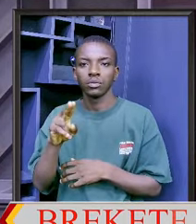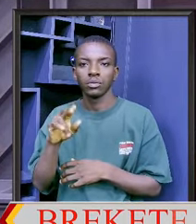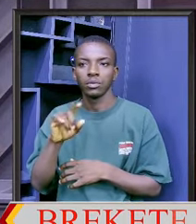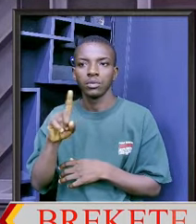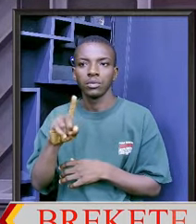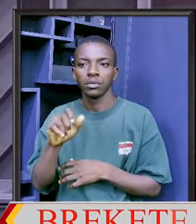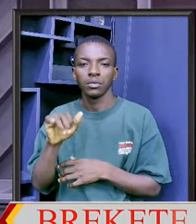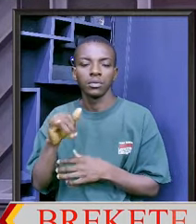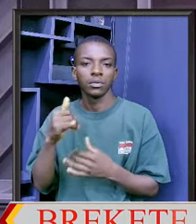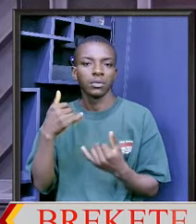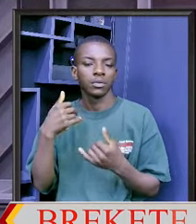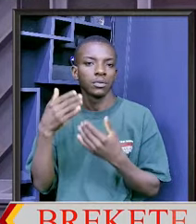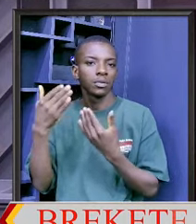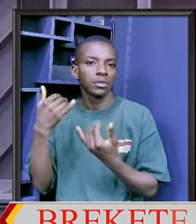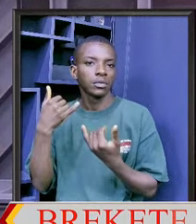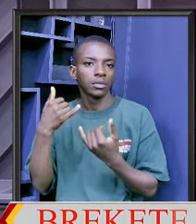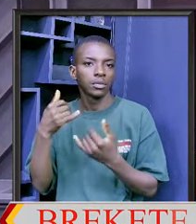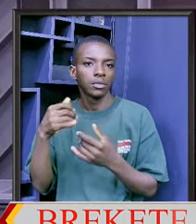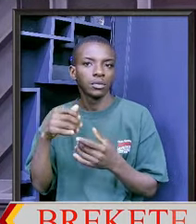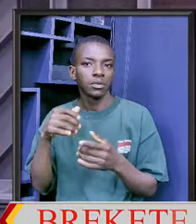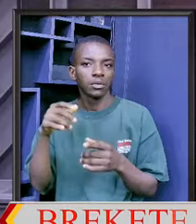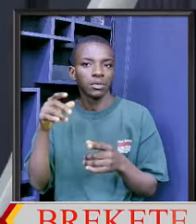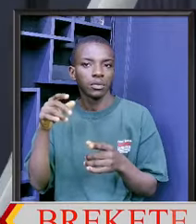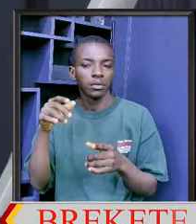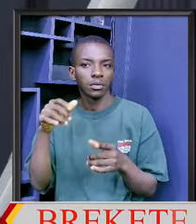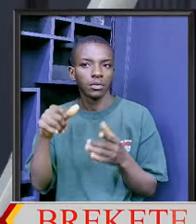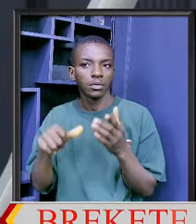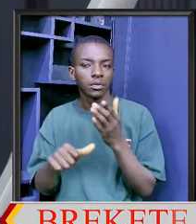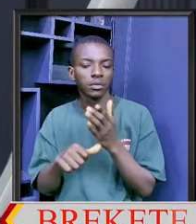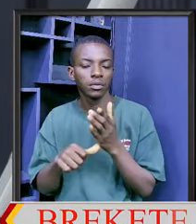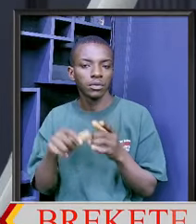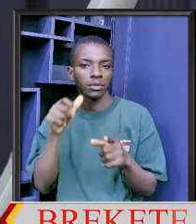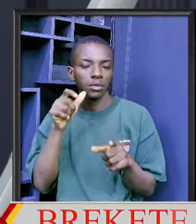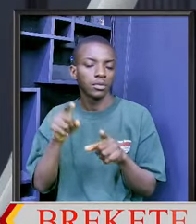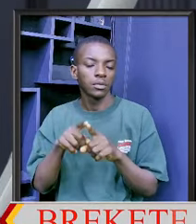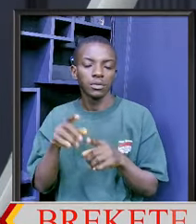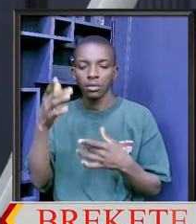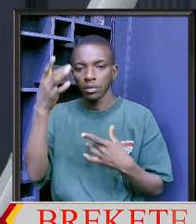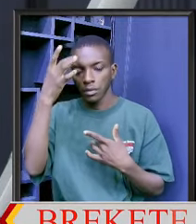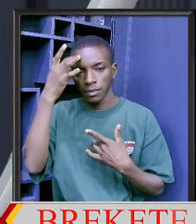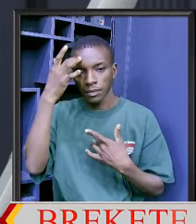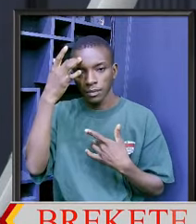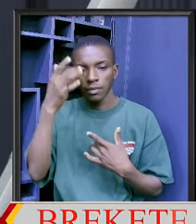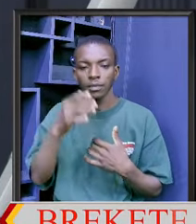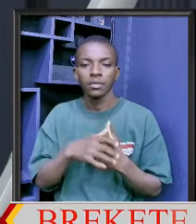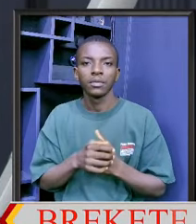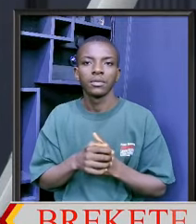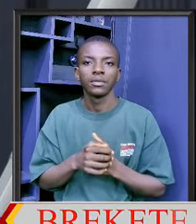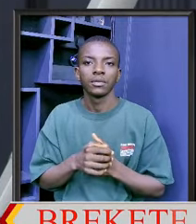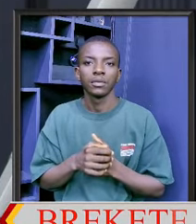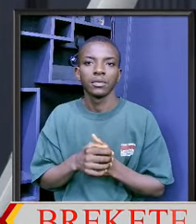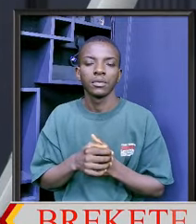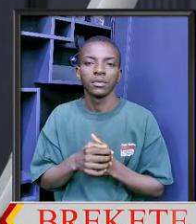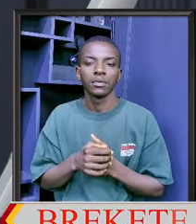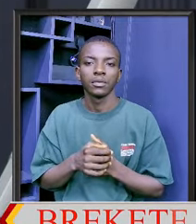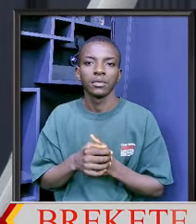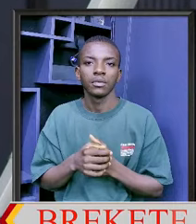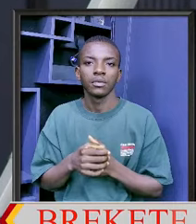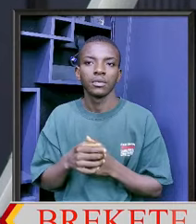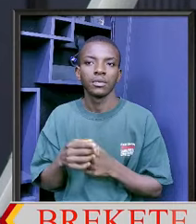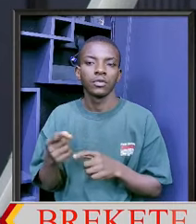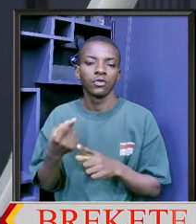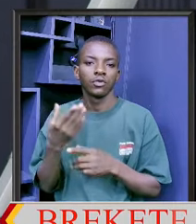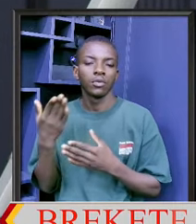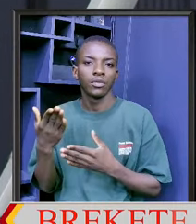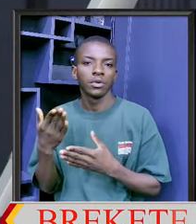He did there and they tell and say, his senior sister, they sick. One of our aunties. So from